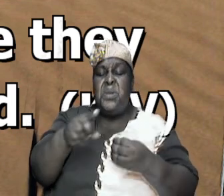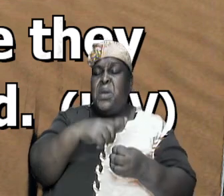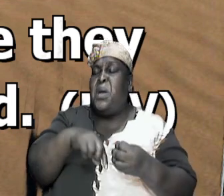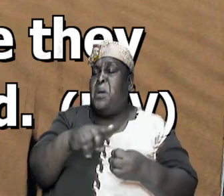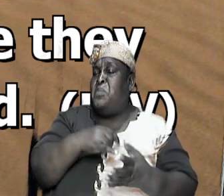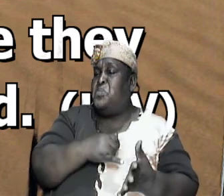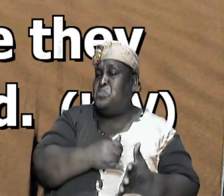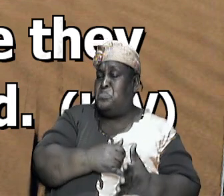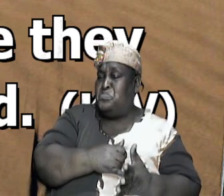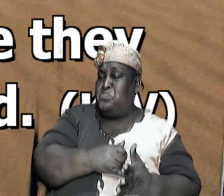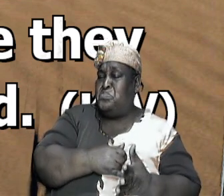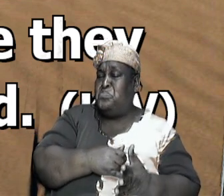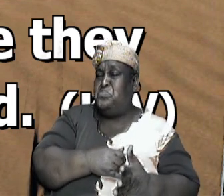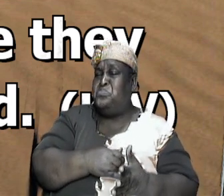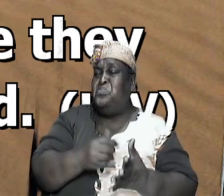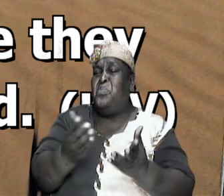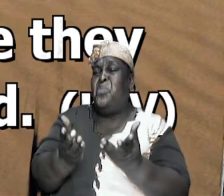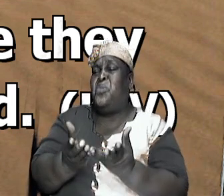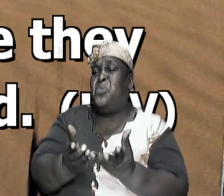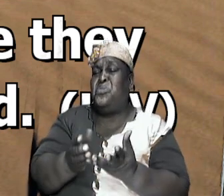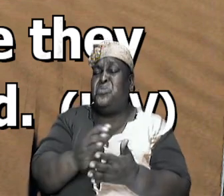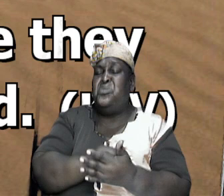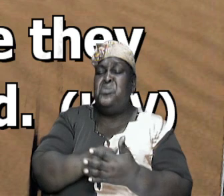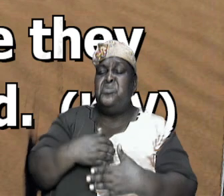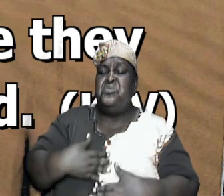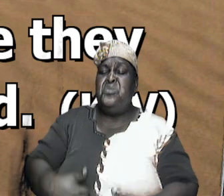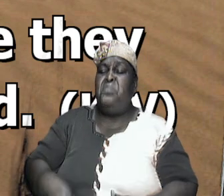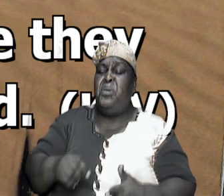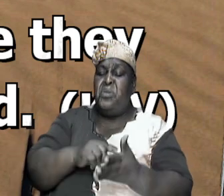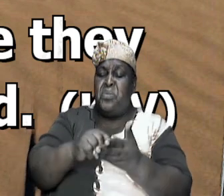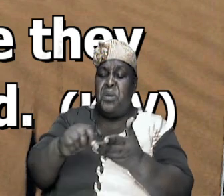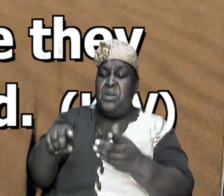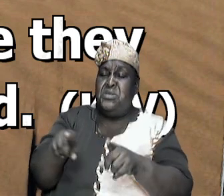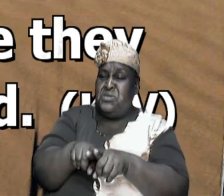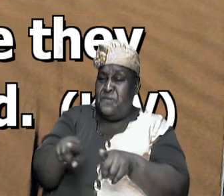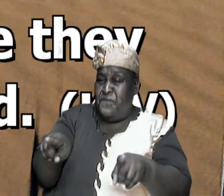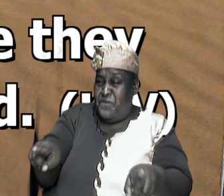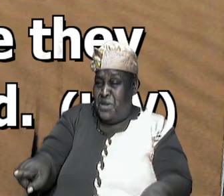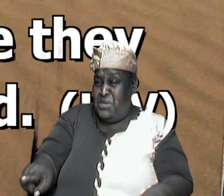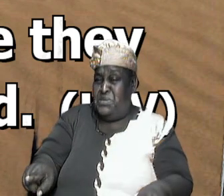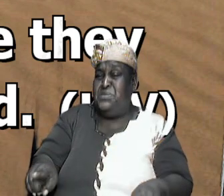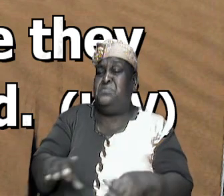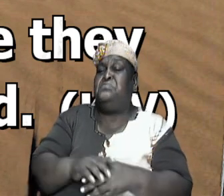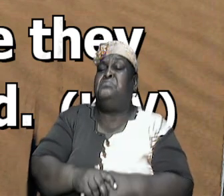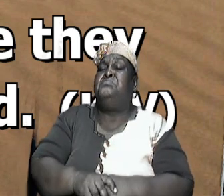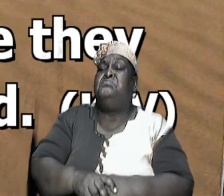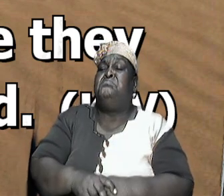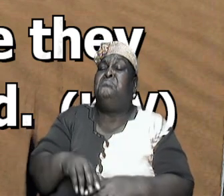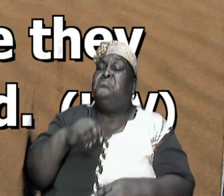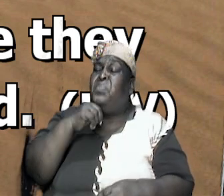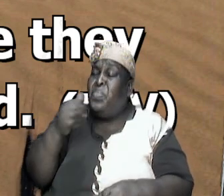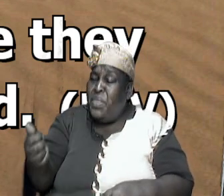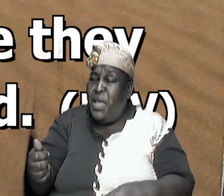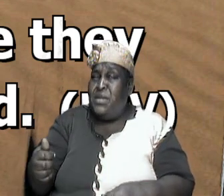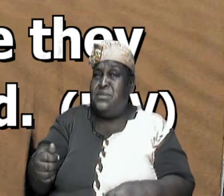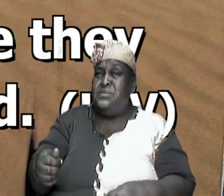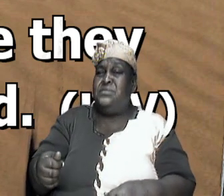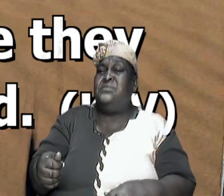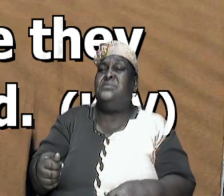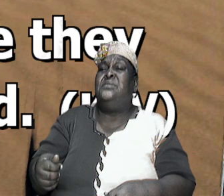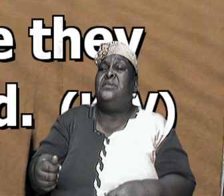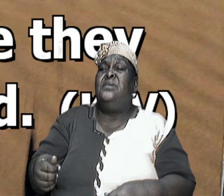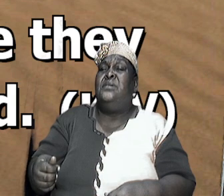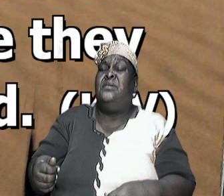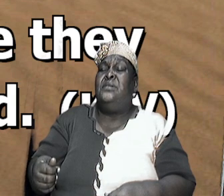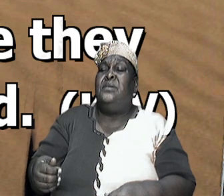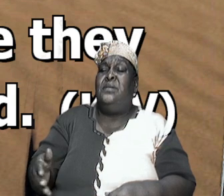somewhere in some book that somebody write. It is different, you know, it does not impact you the same as